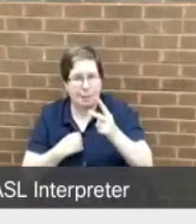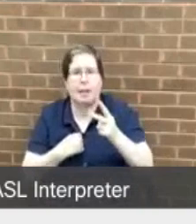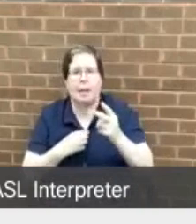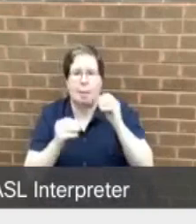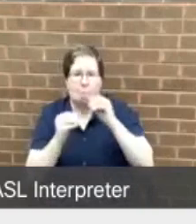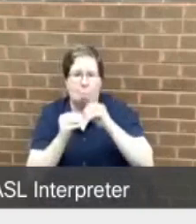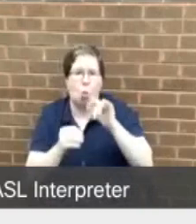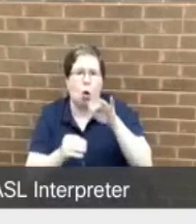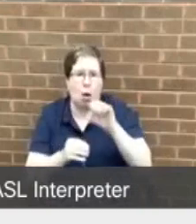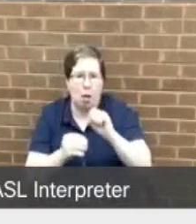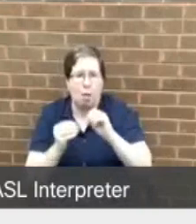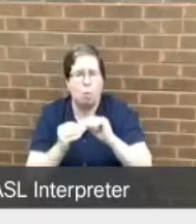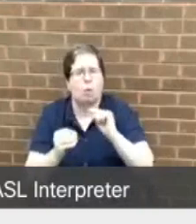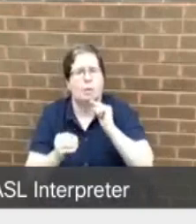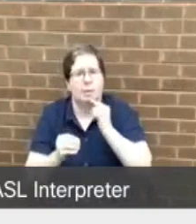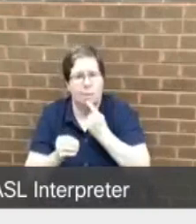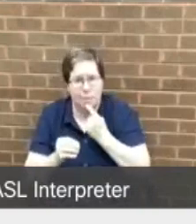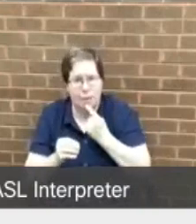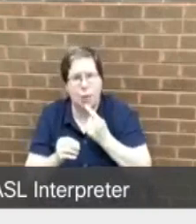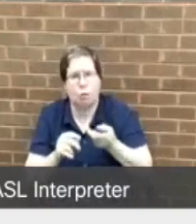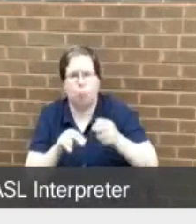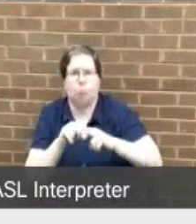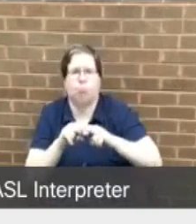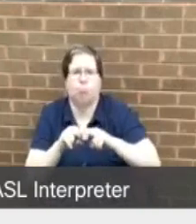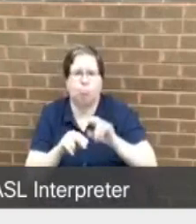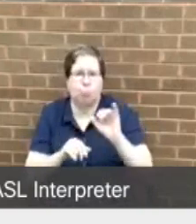that the severity is up in automobile accidents